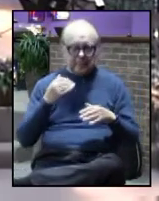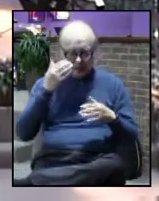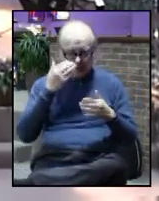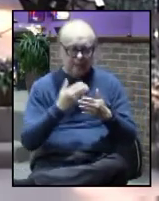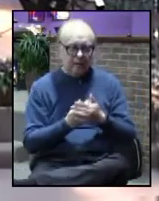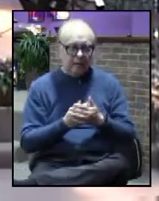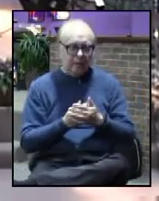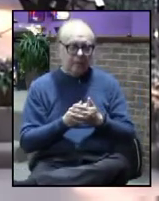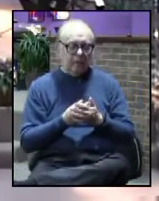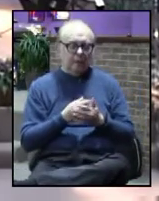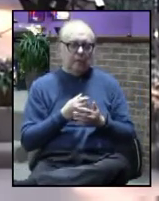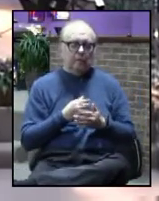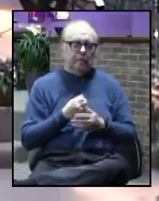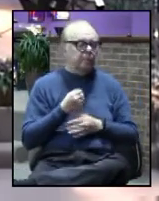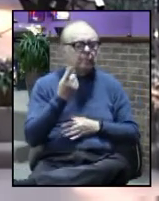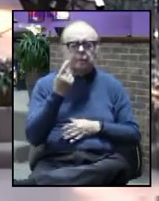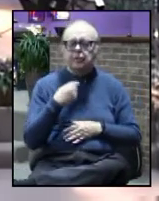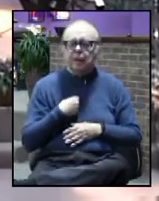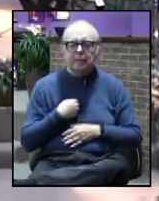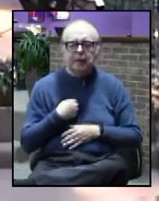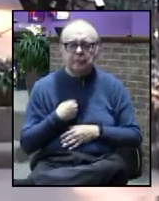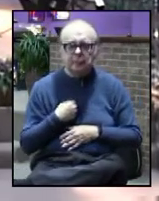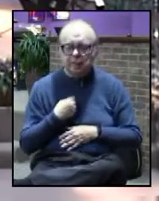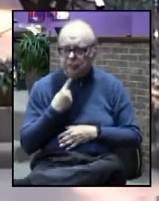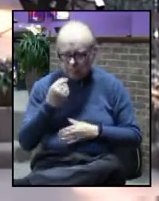names were Tim and Tom. I said, you don't understand.